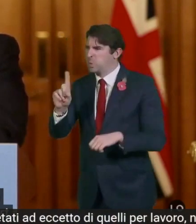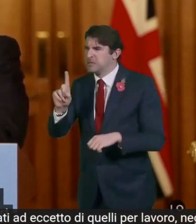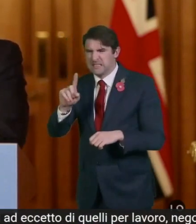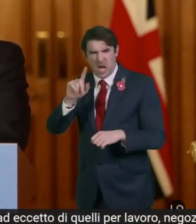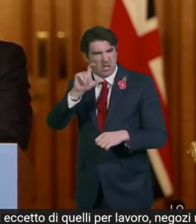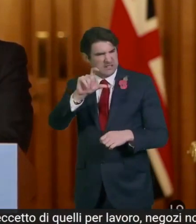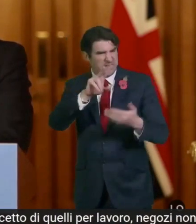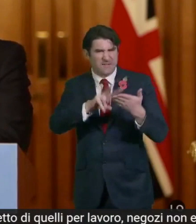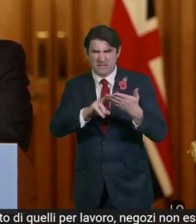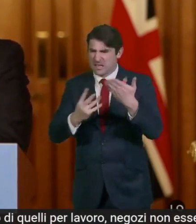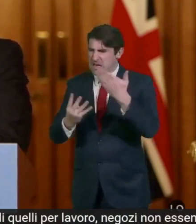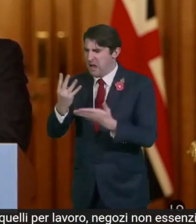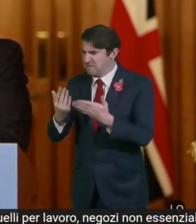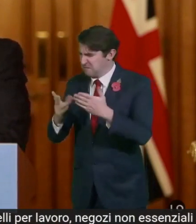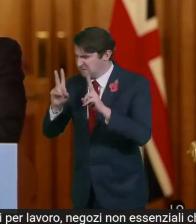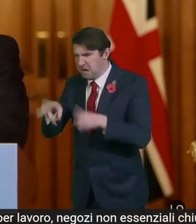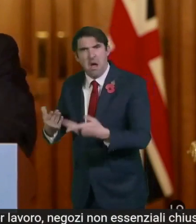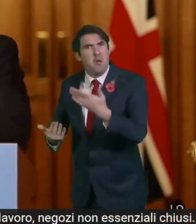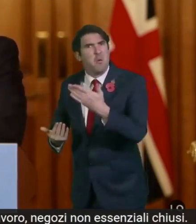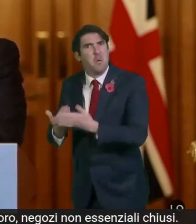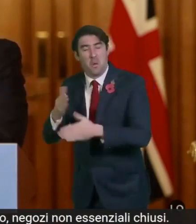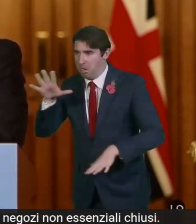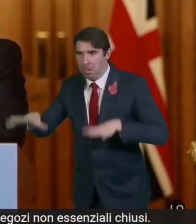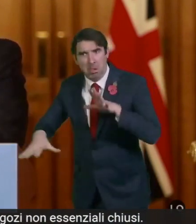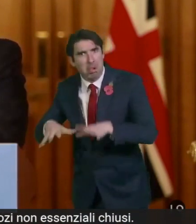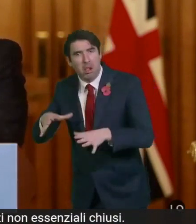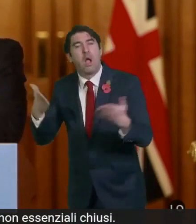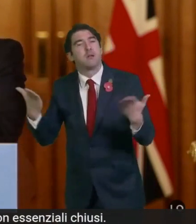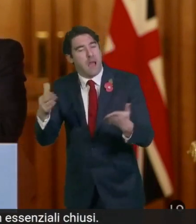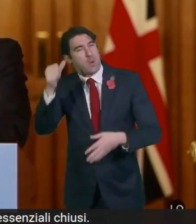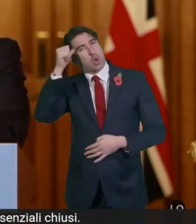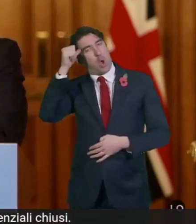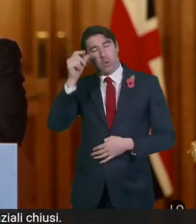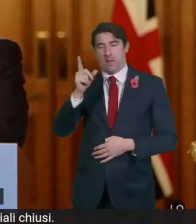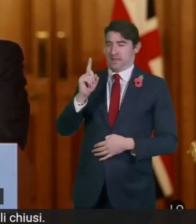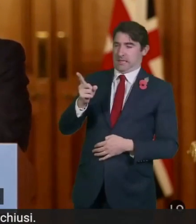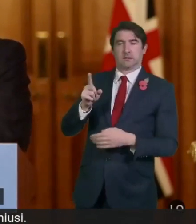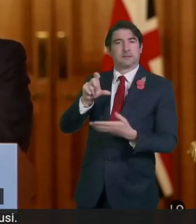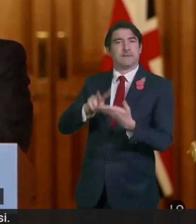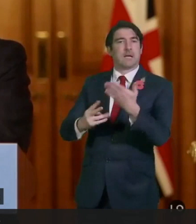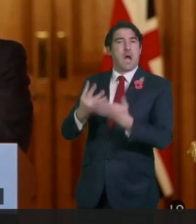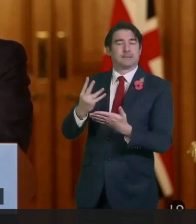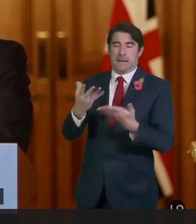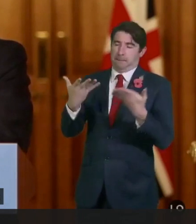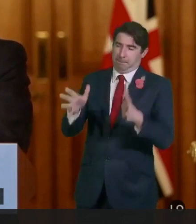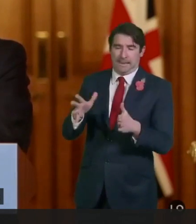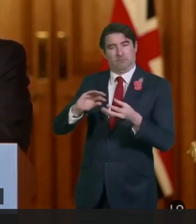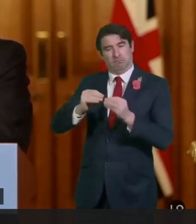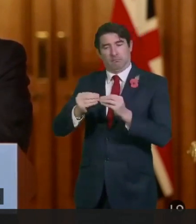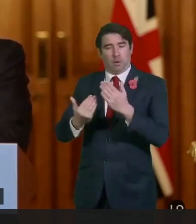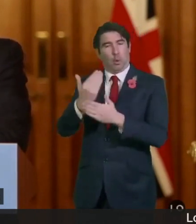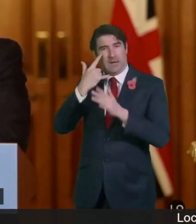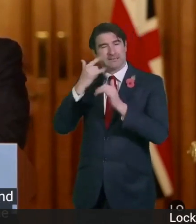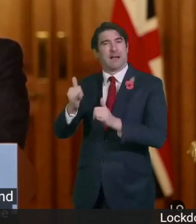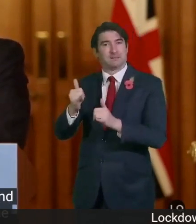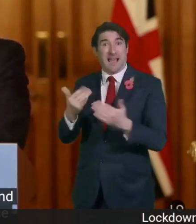organisations, local councils, public health directors, everybody involved together. And that the same applies to all the measures that we want to put in